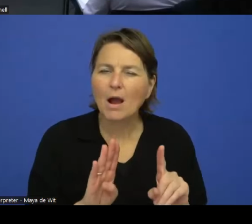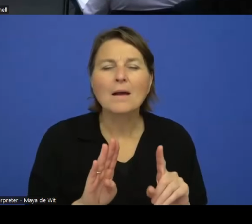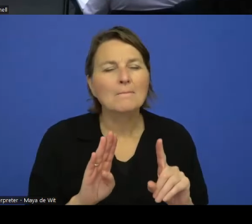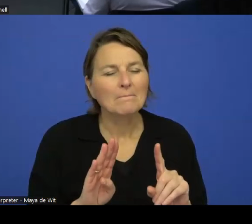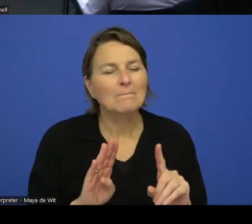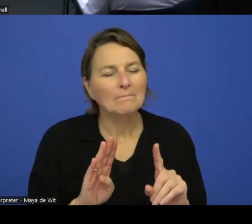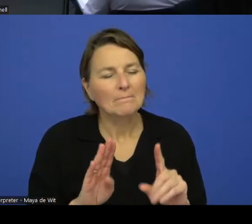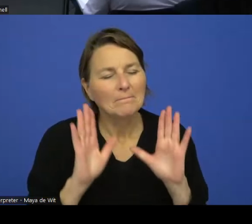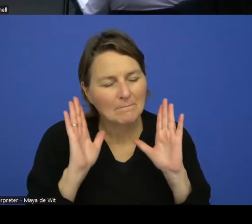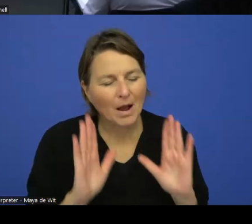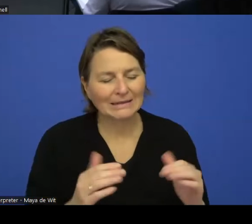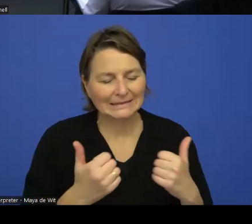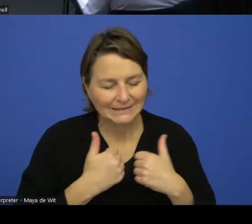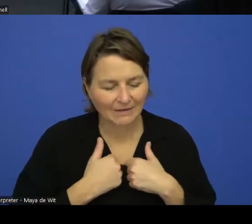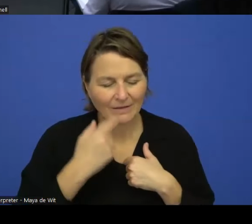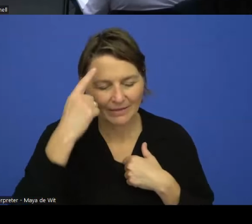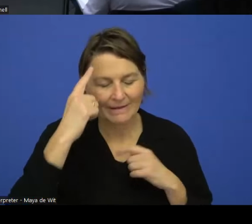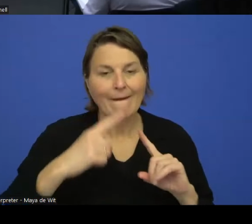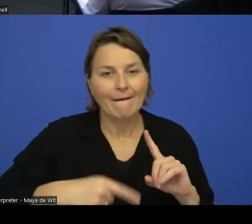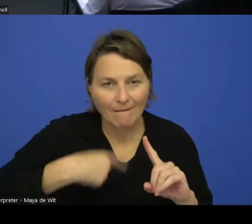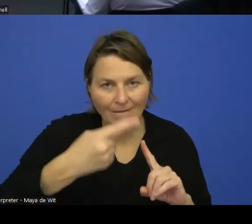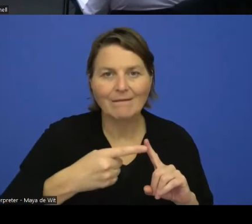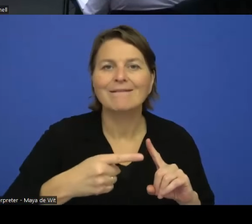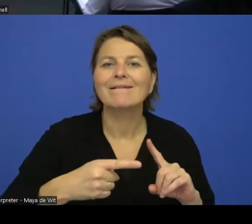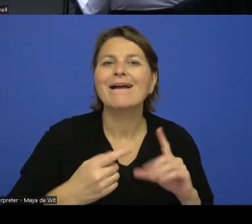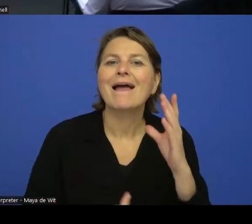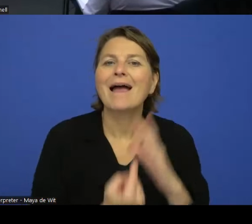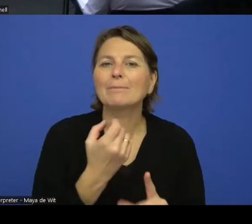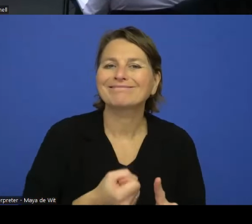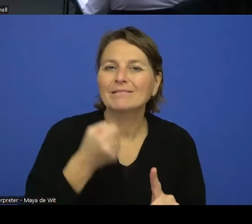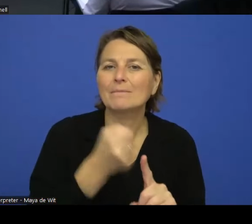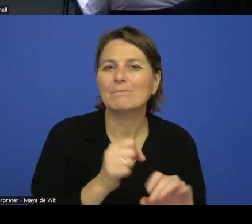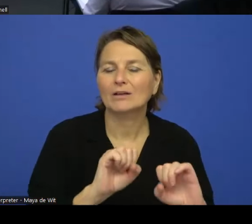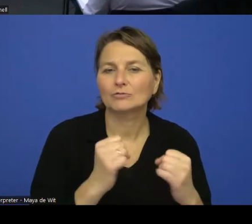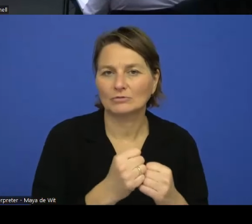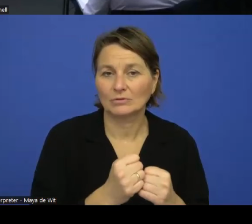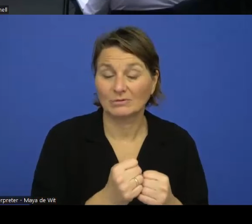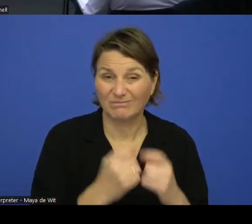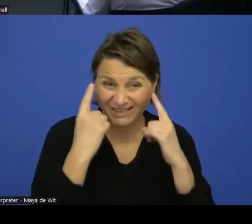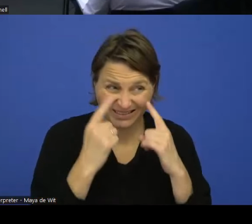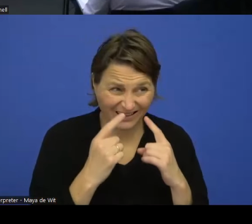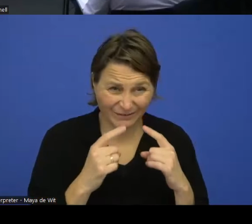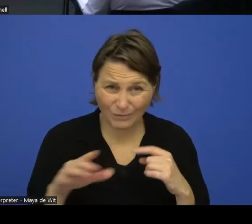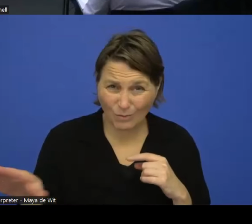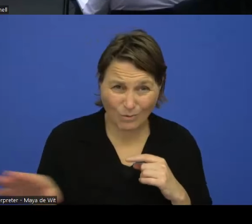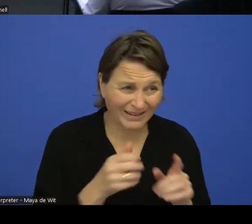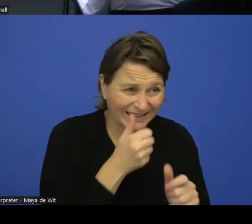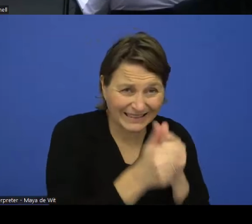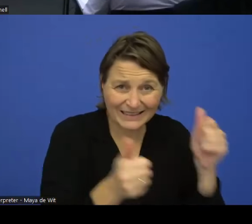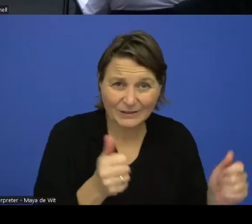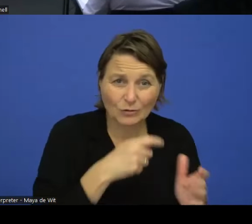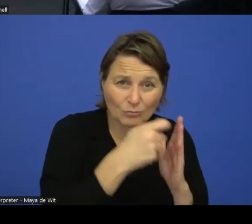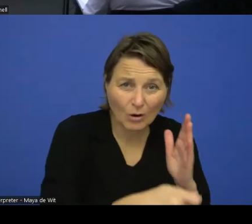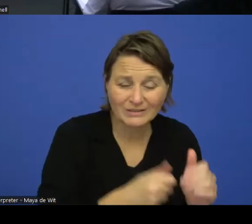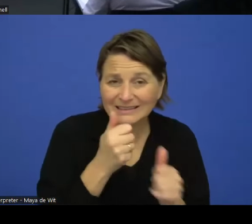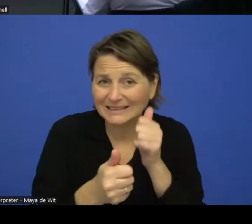doing, but I don't think that's going to look the same for every project and every development. And again,